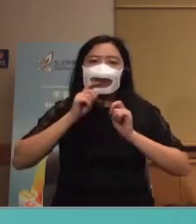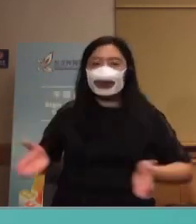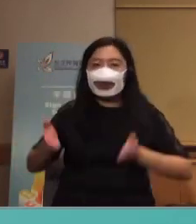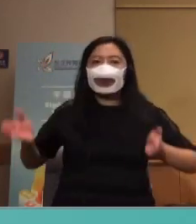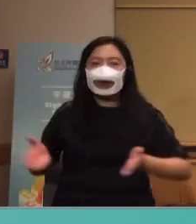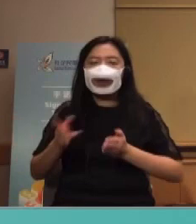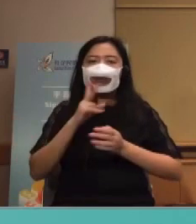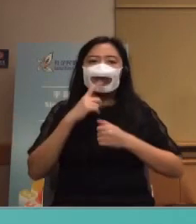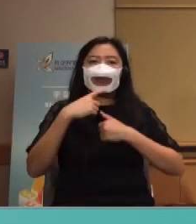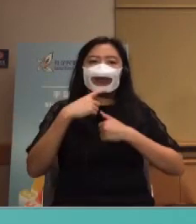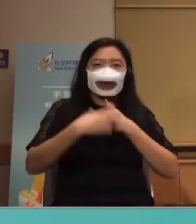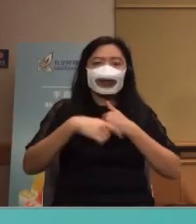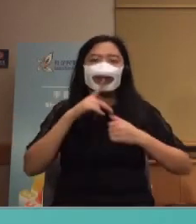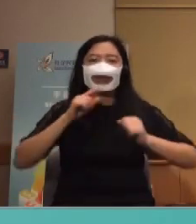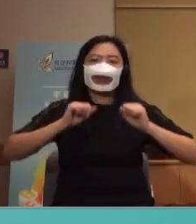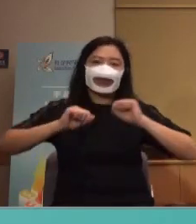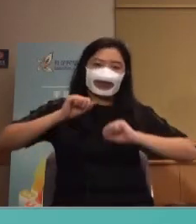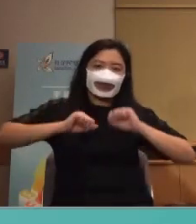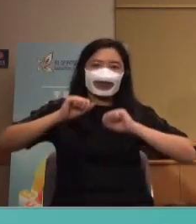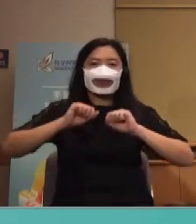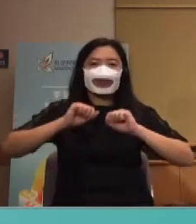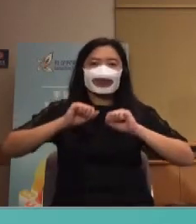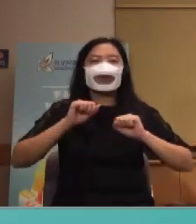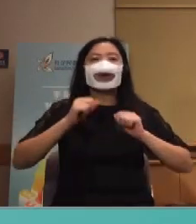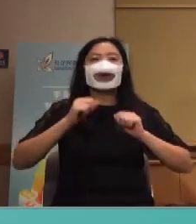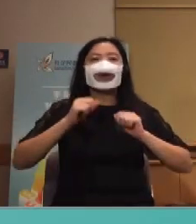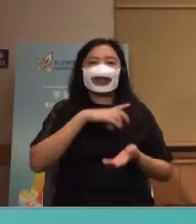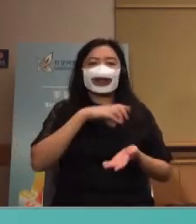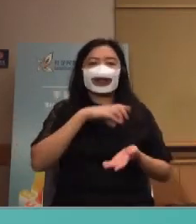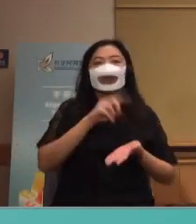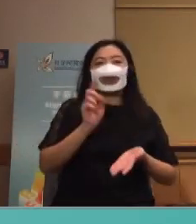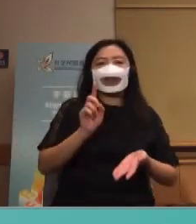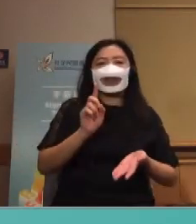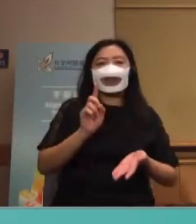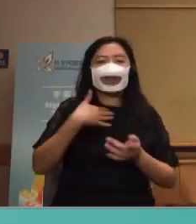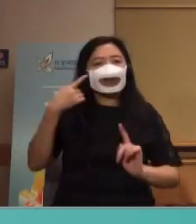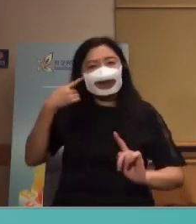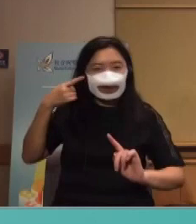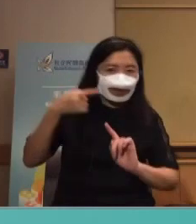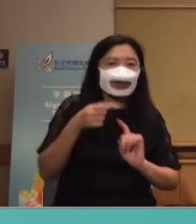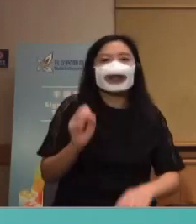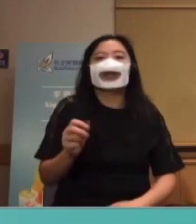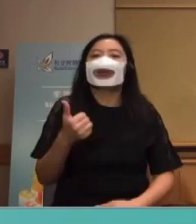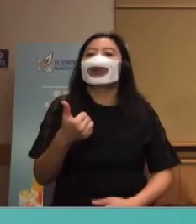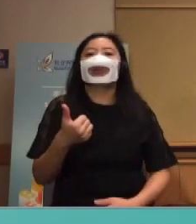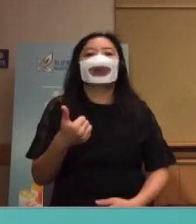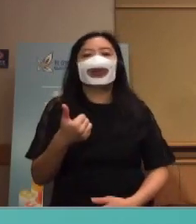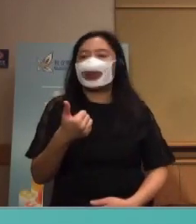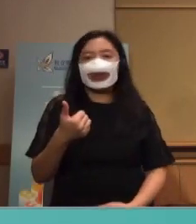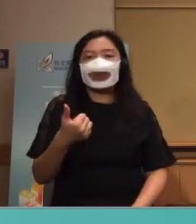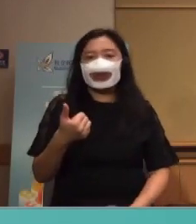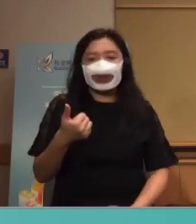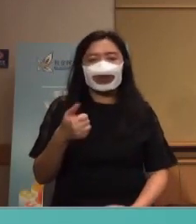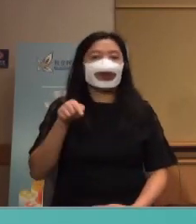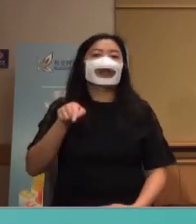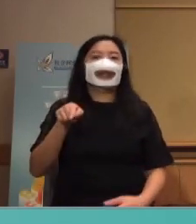to a more positive outcome. That's something that's never been possible before. Smart contracts enable that in a very fundamental behavioral level. And the